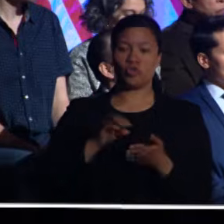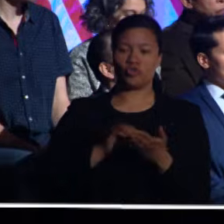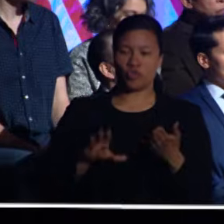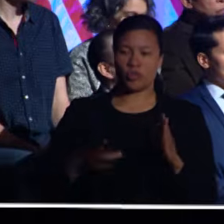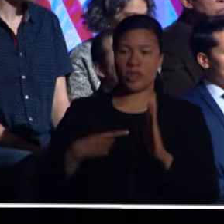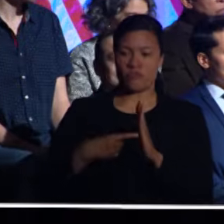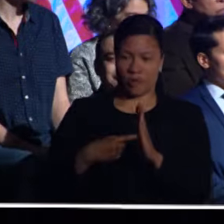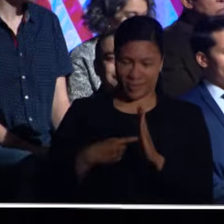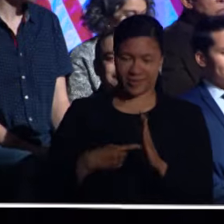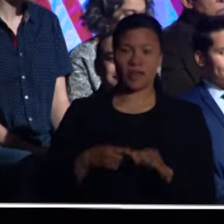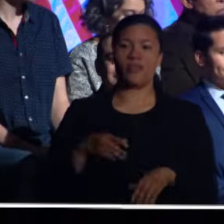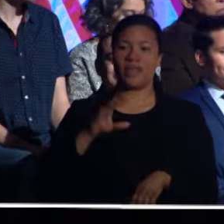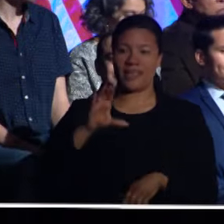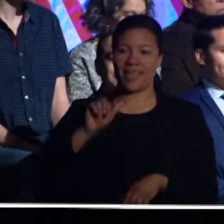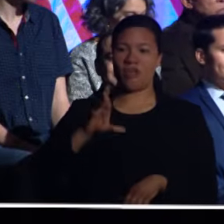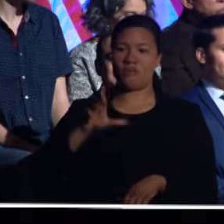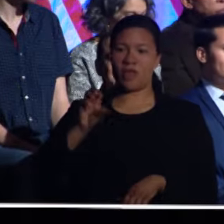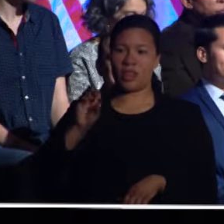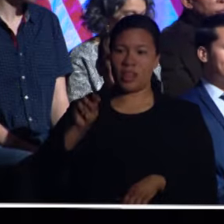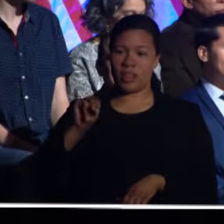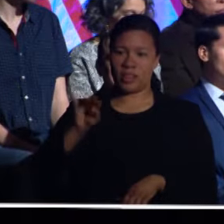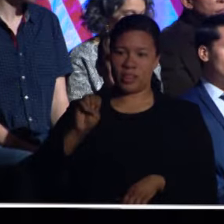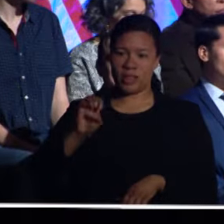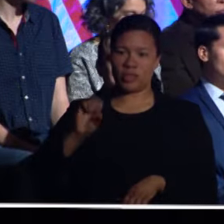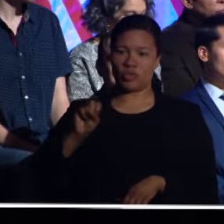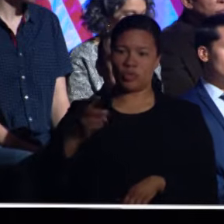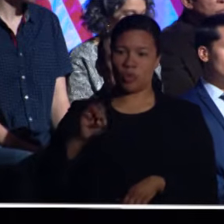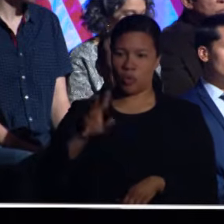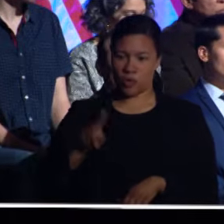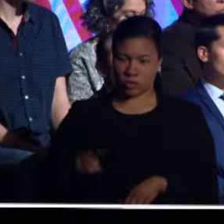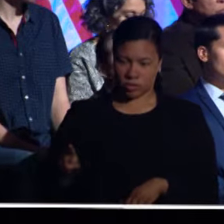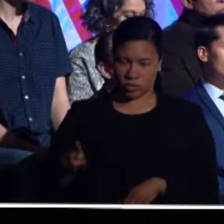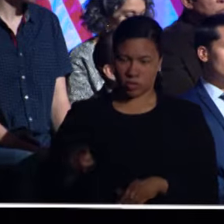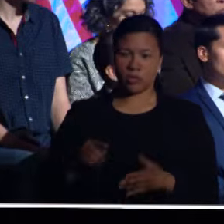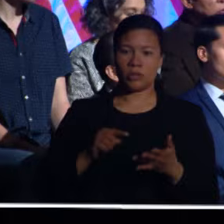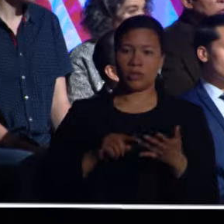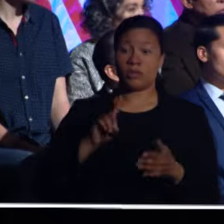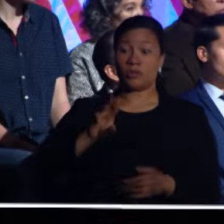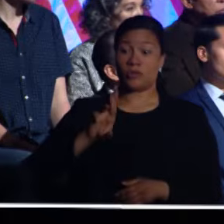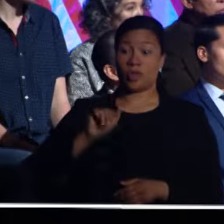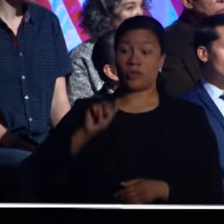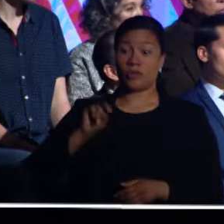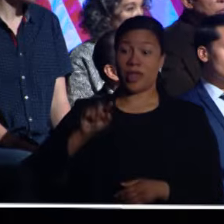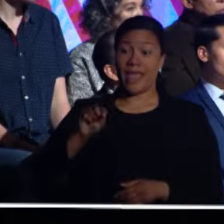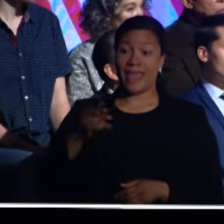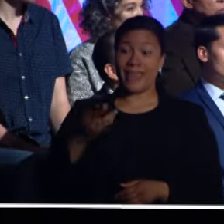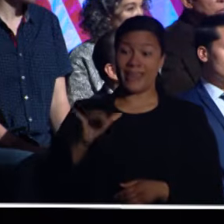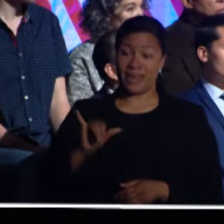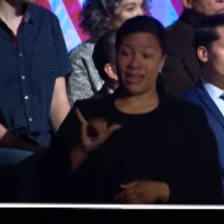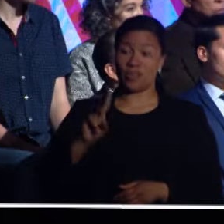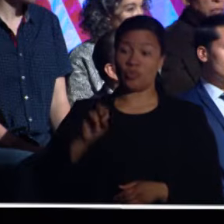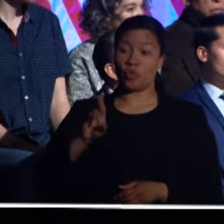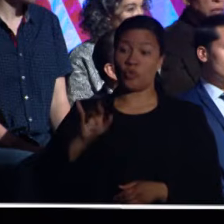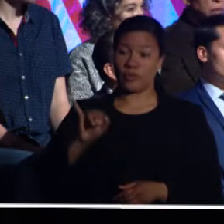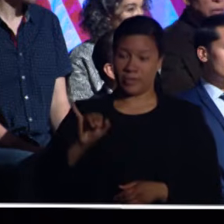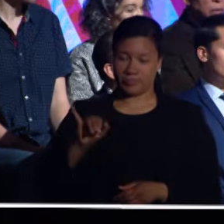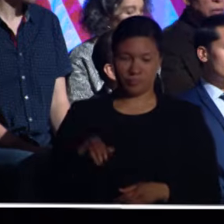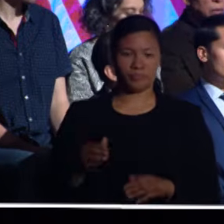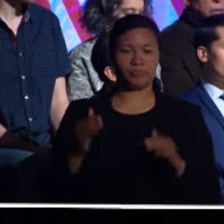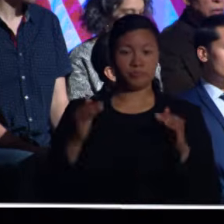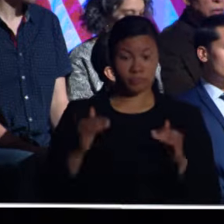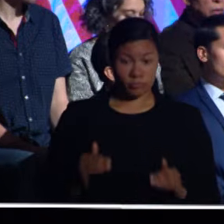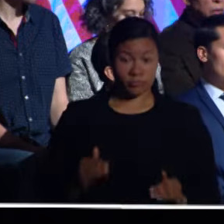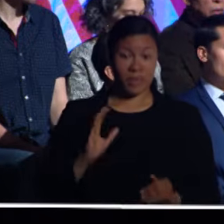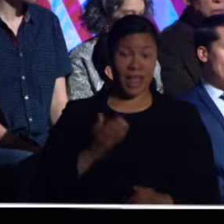Errol Schwartz, Barrington Scott, Jerome Shelton, and Dr. Anthony Tard. We also have from our